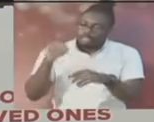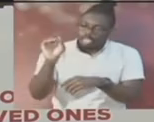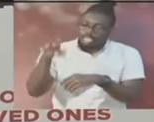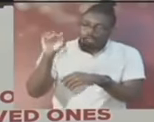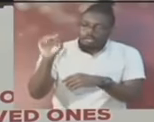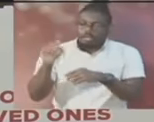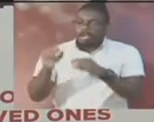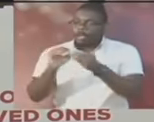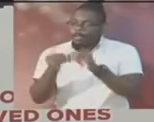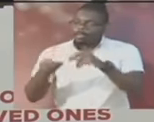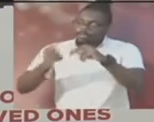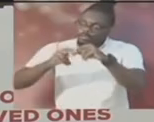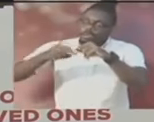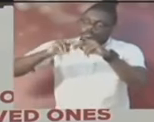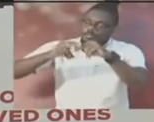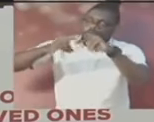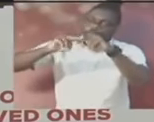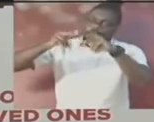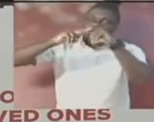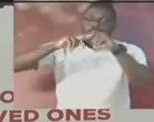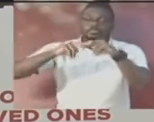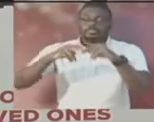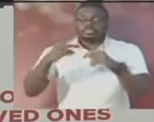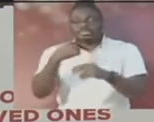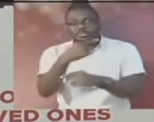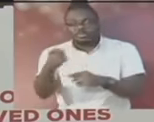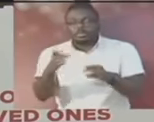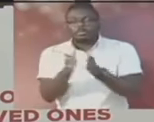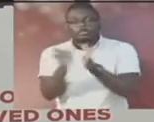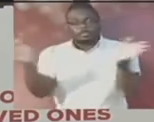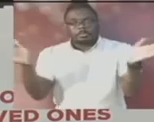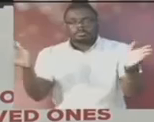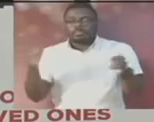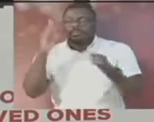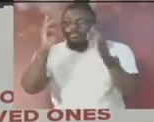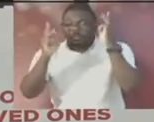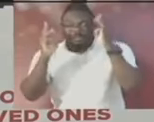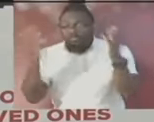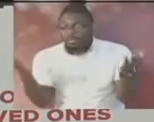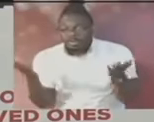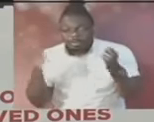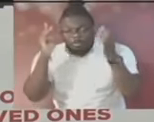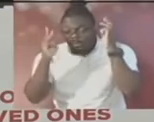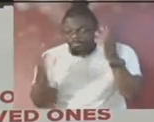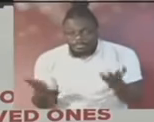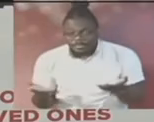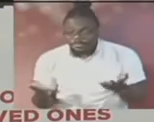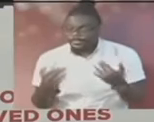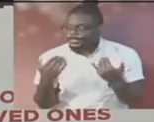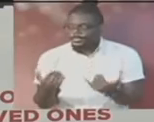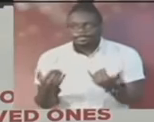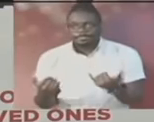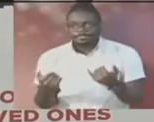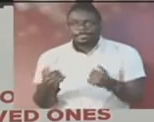increasing hospital occupancy, which was worrisome, starting at 2% somewhere at around week 11 and inching up every